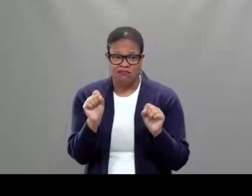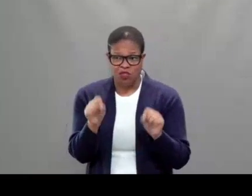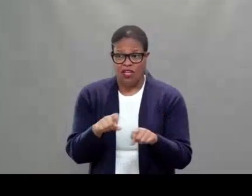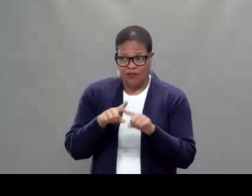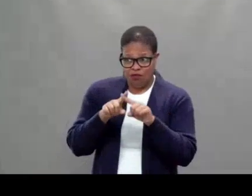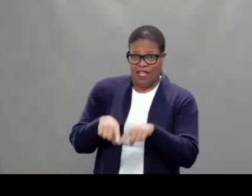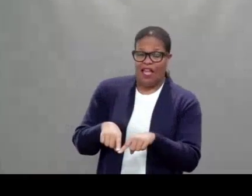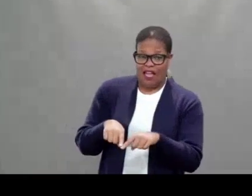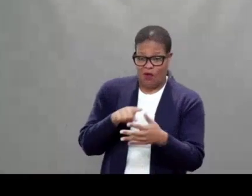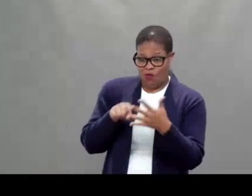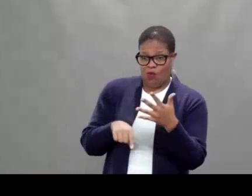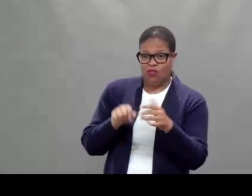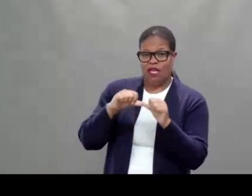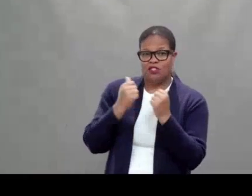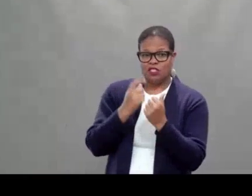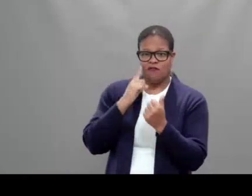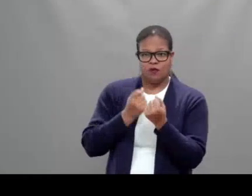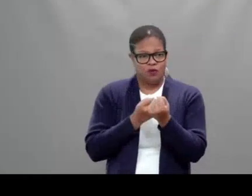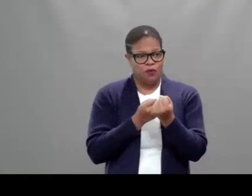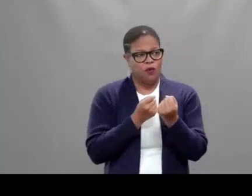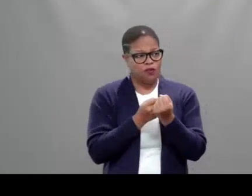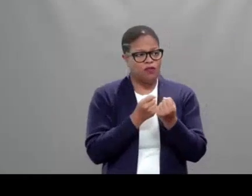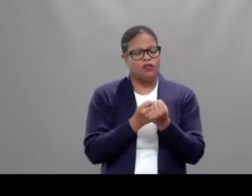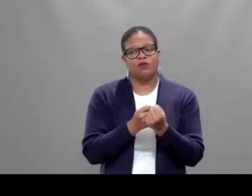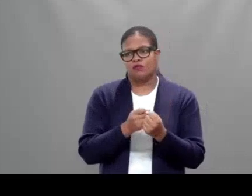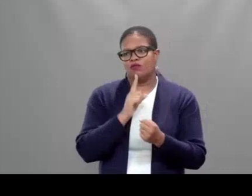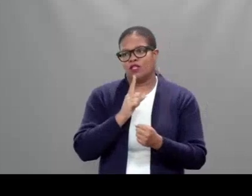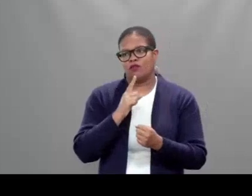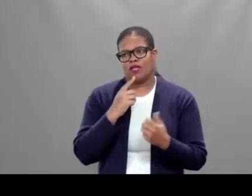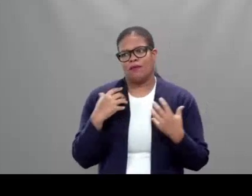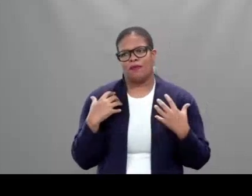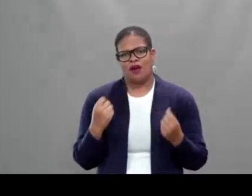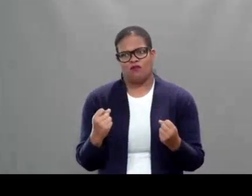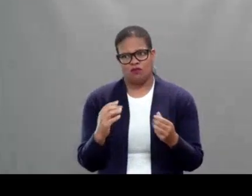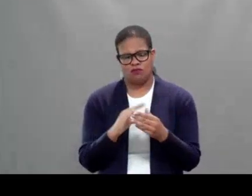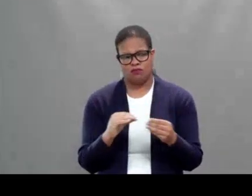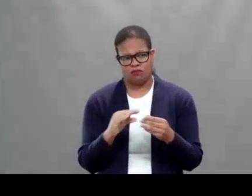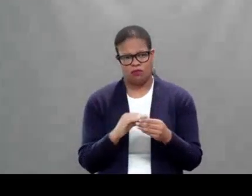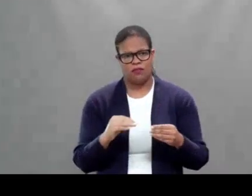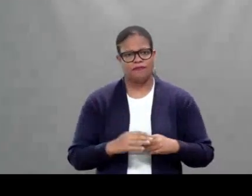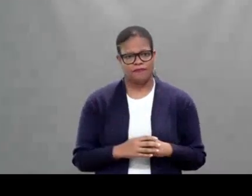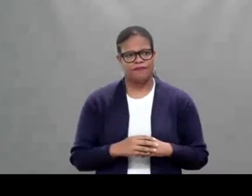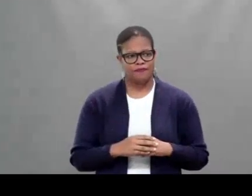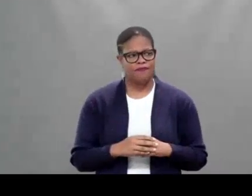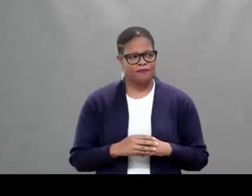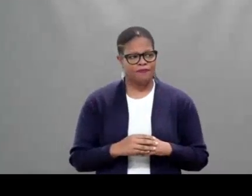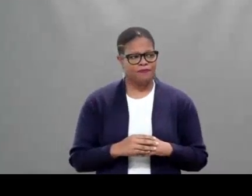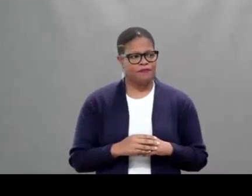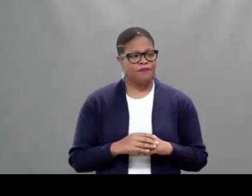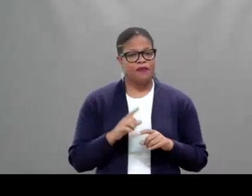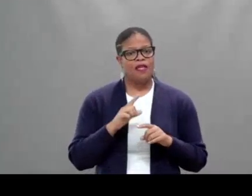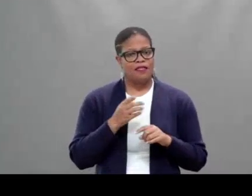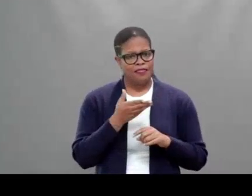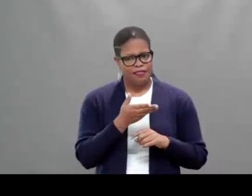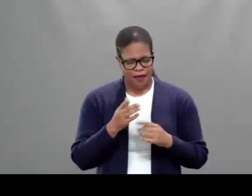rely on those agencies for support. So it was very powerful in that sense. Yeah, but